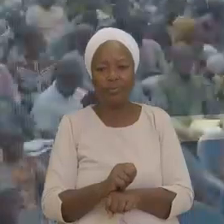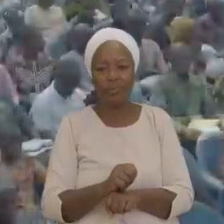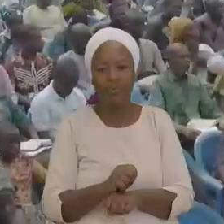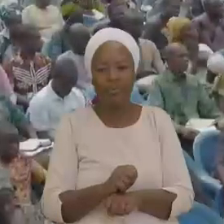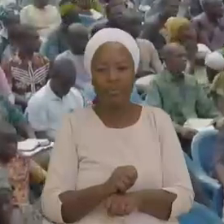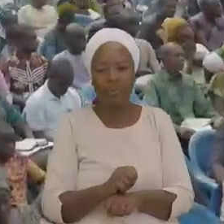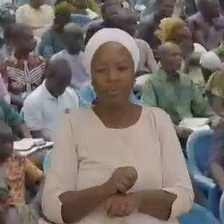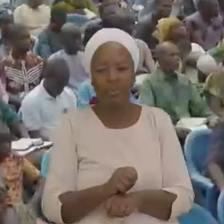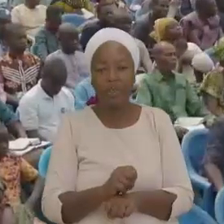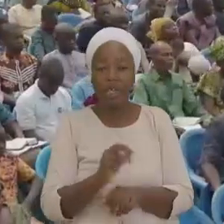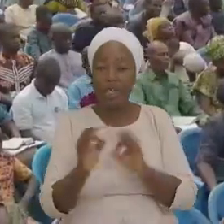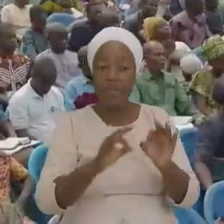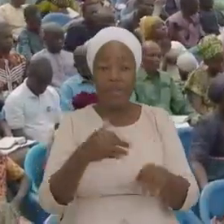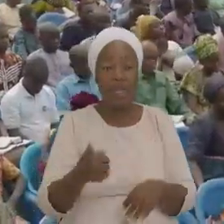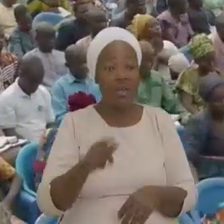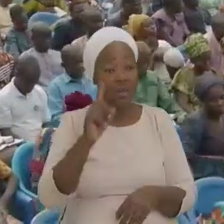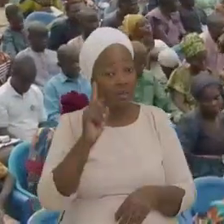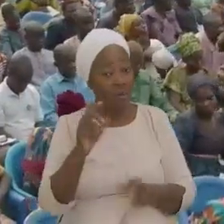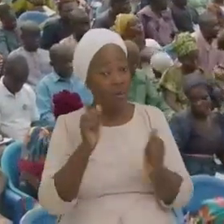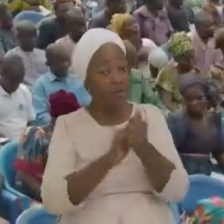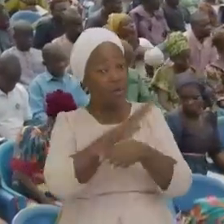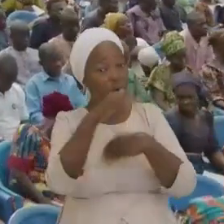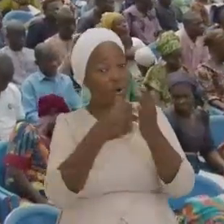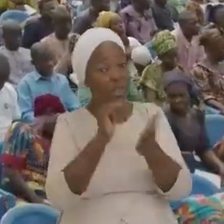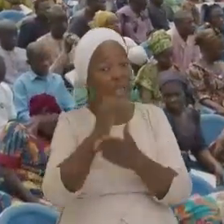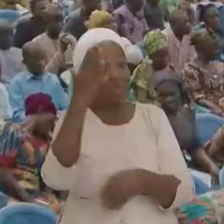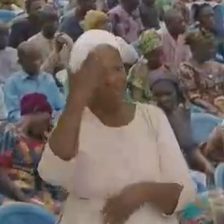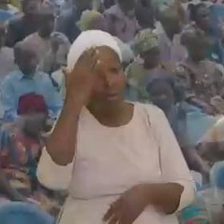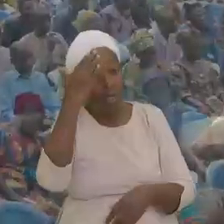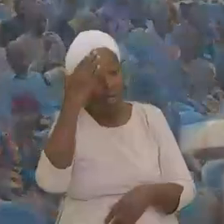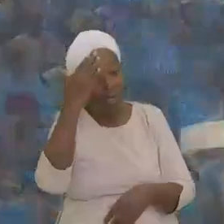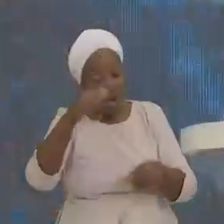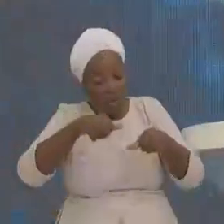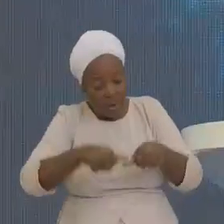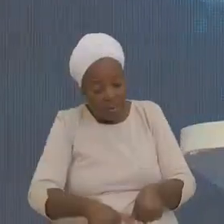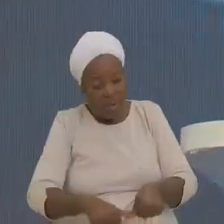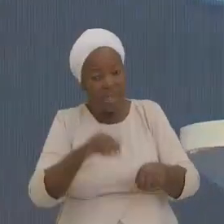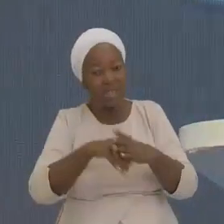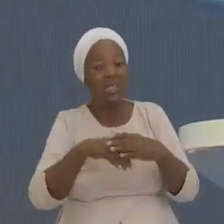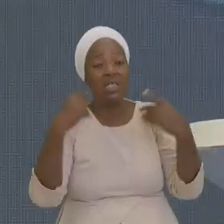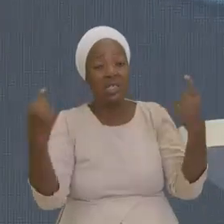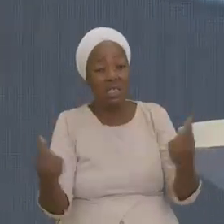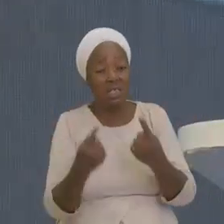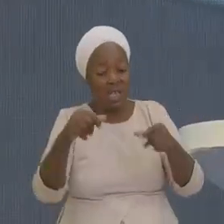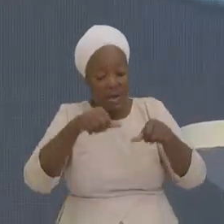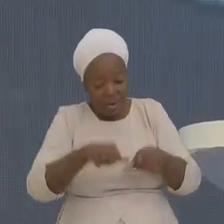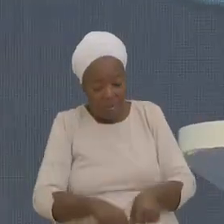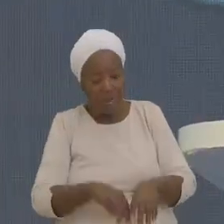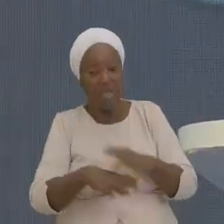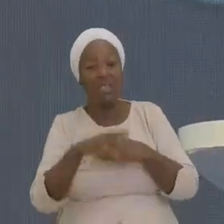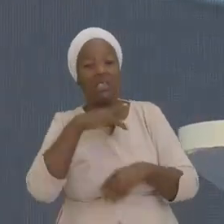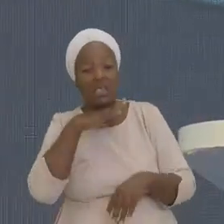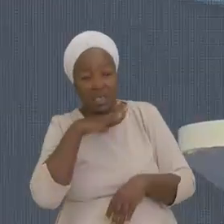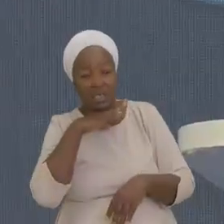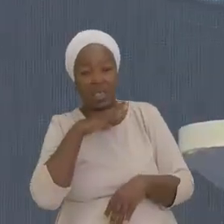If anyone with all that knowledge remains in impurity and remains in the uncleanness